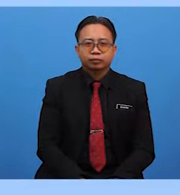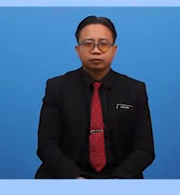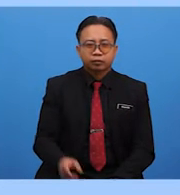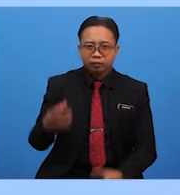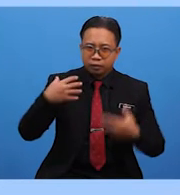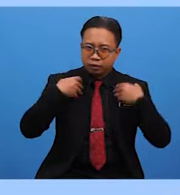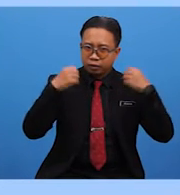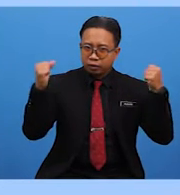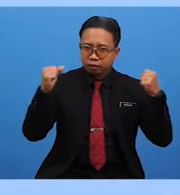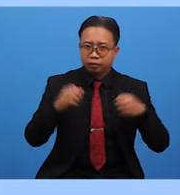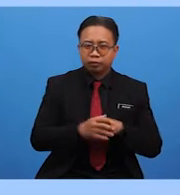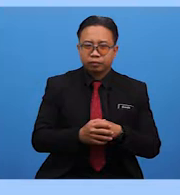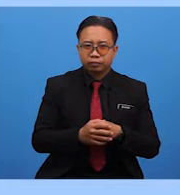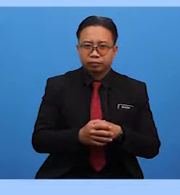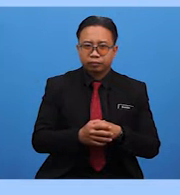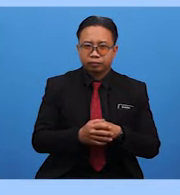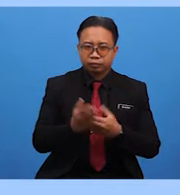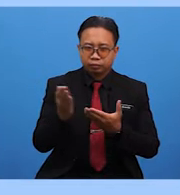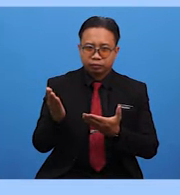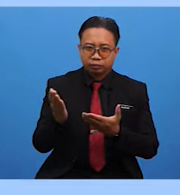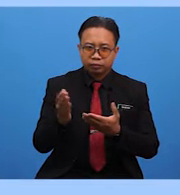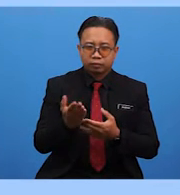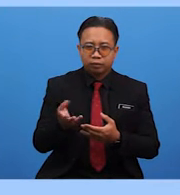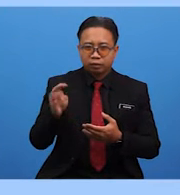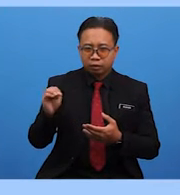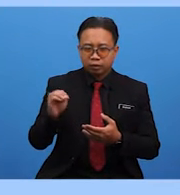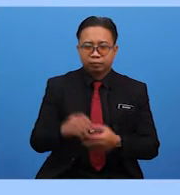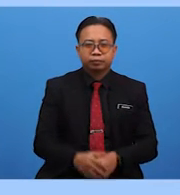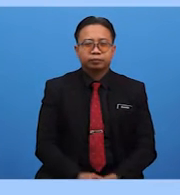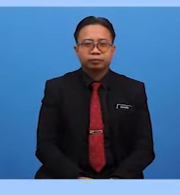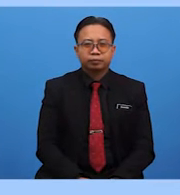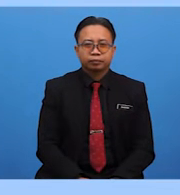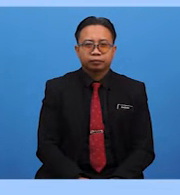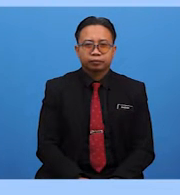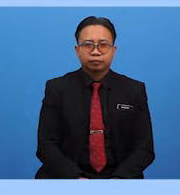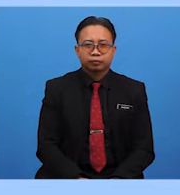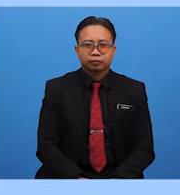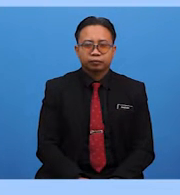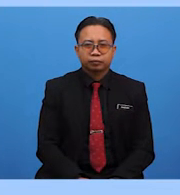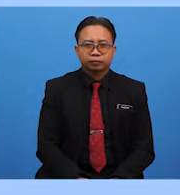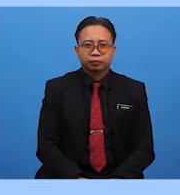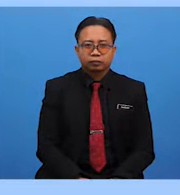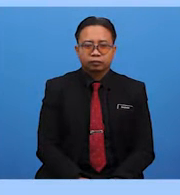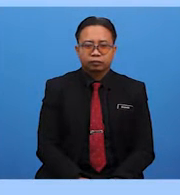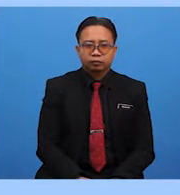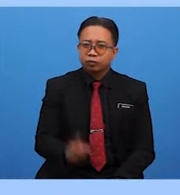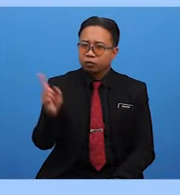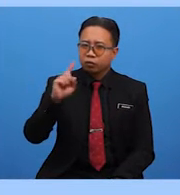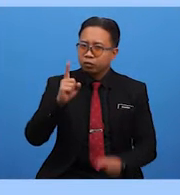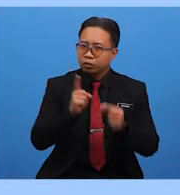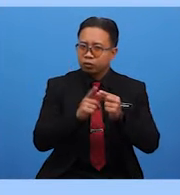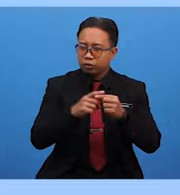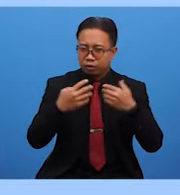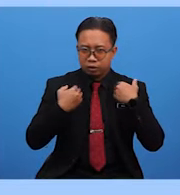are healthy, lethargic, and themselves. Very good. Which